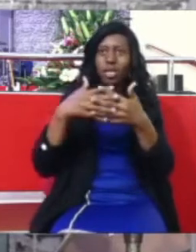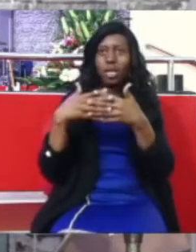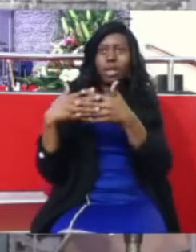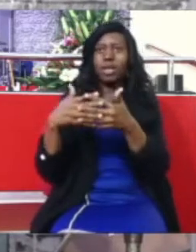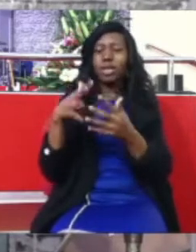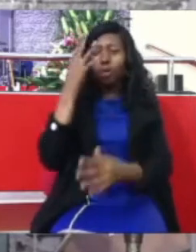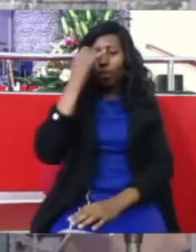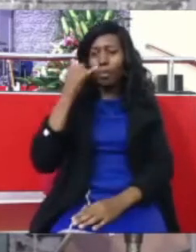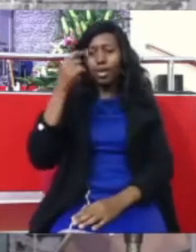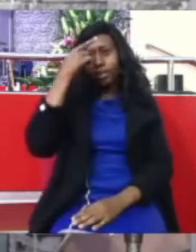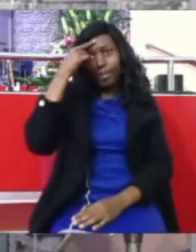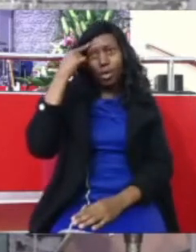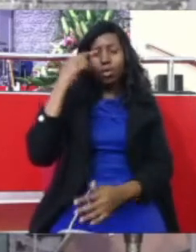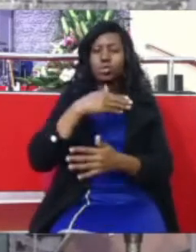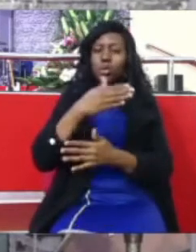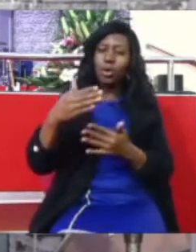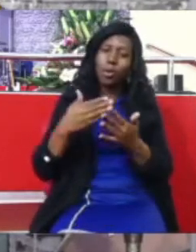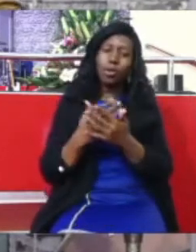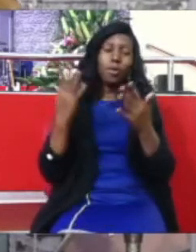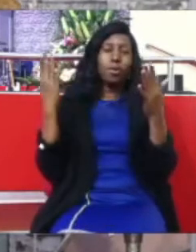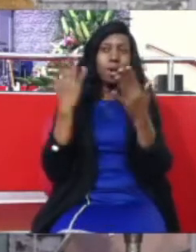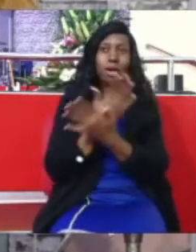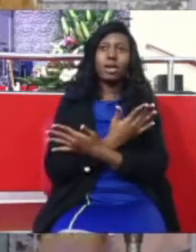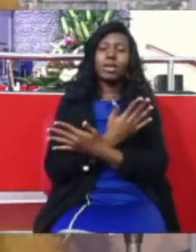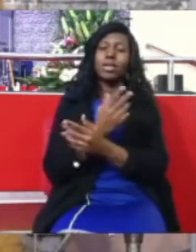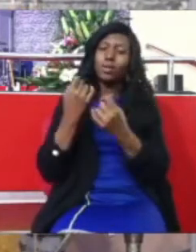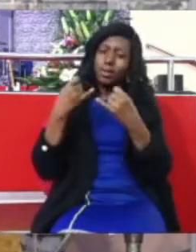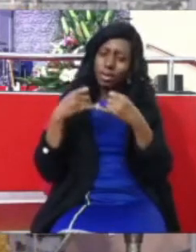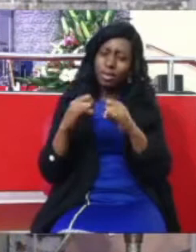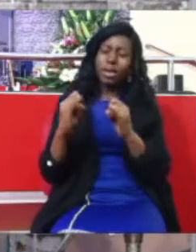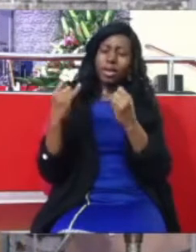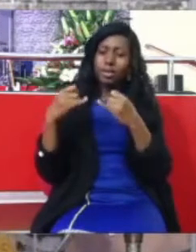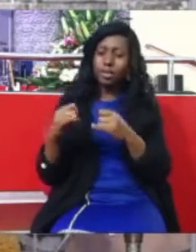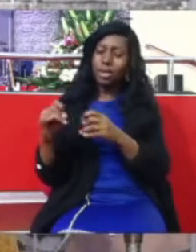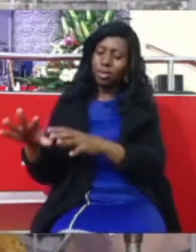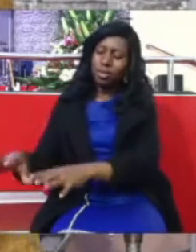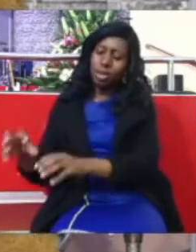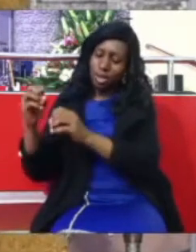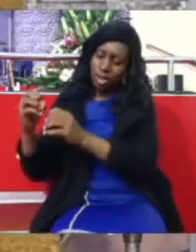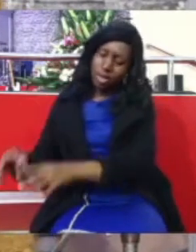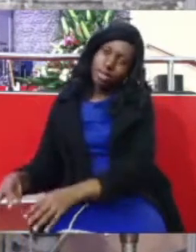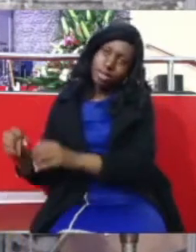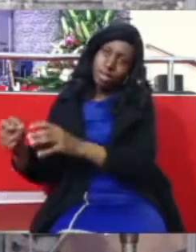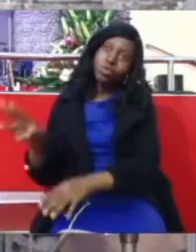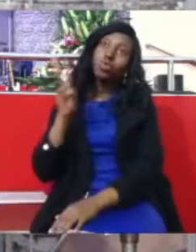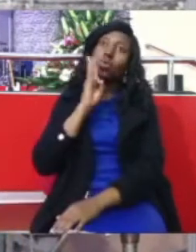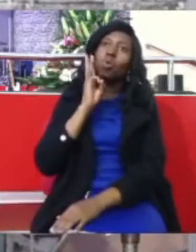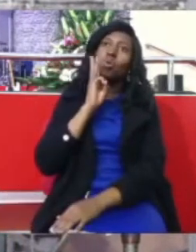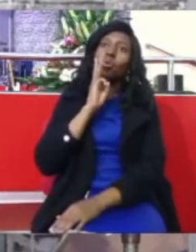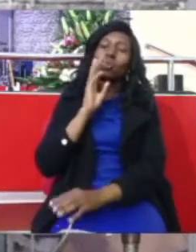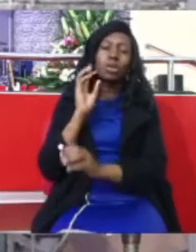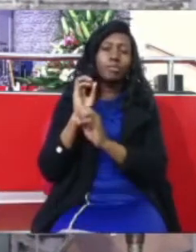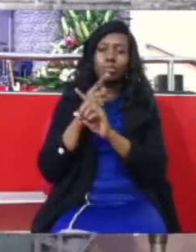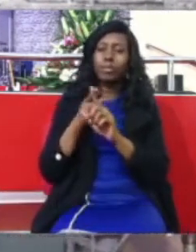because all through the night they had been trying to cast the nets into the waters. And the nets now were dirty because they